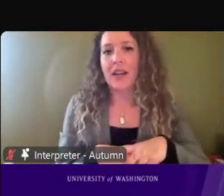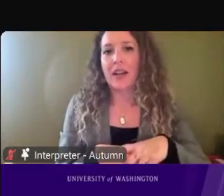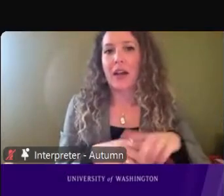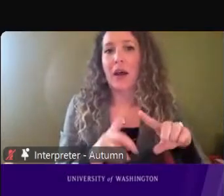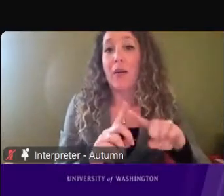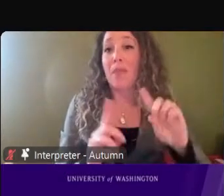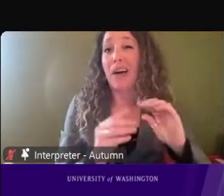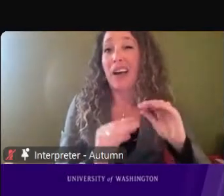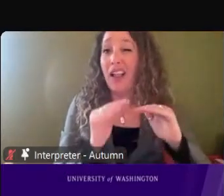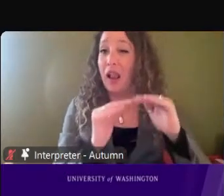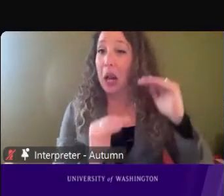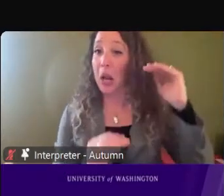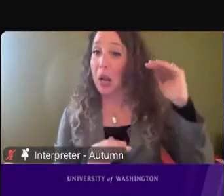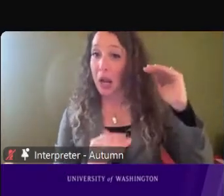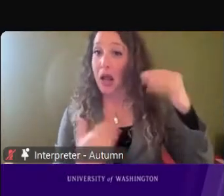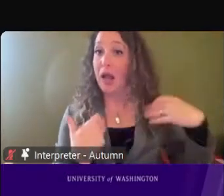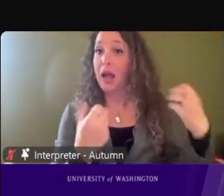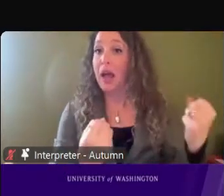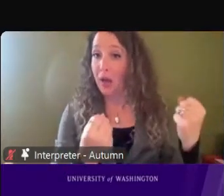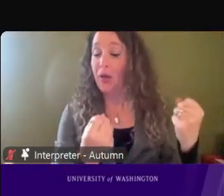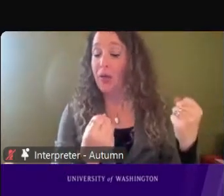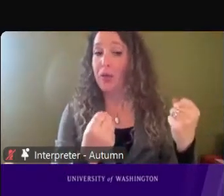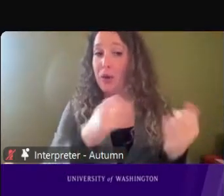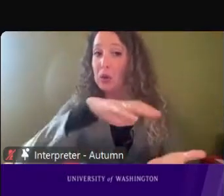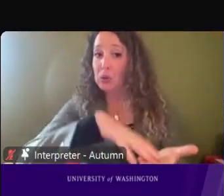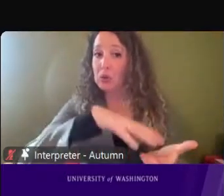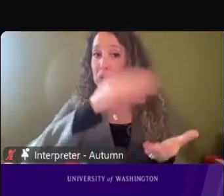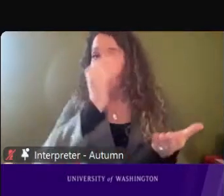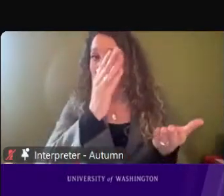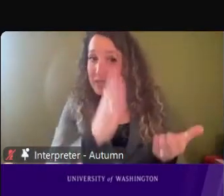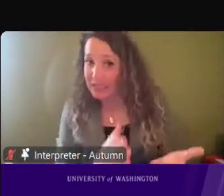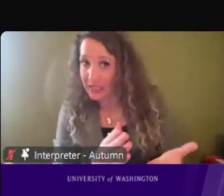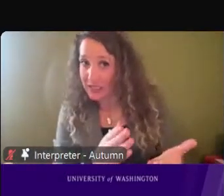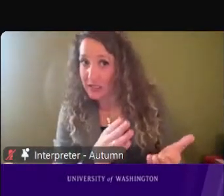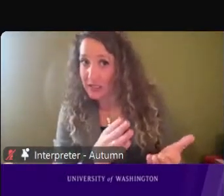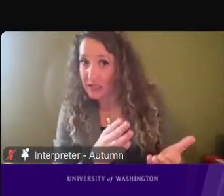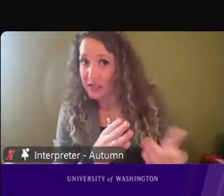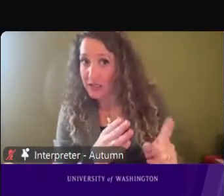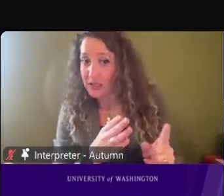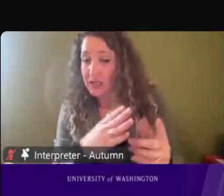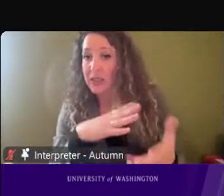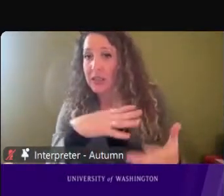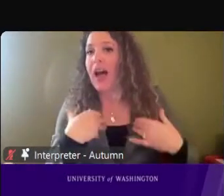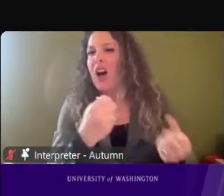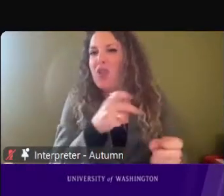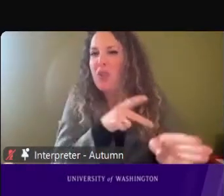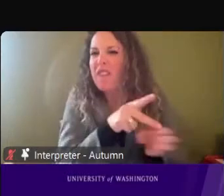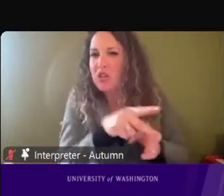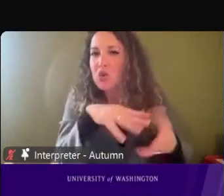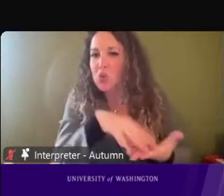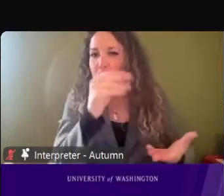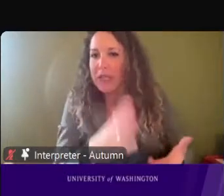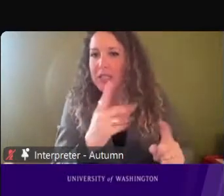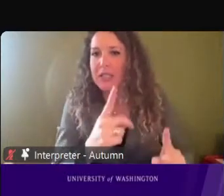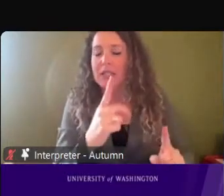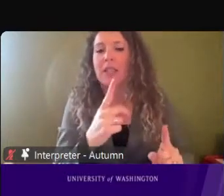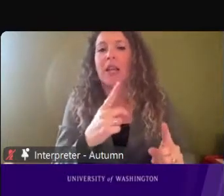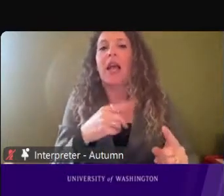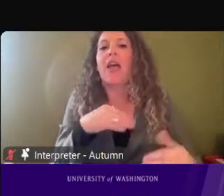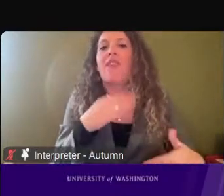lower among health profession students, as well as improve over time through health professions